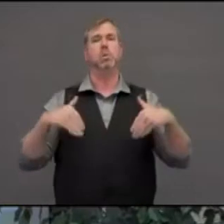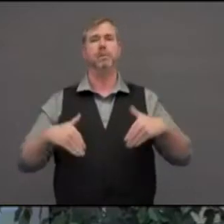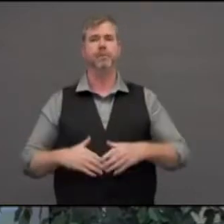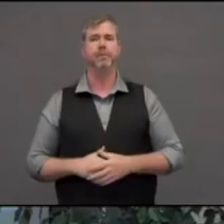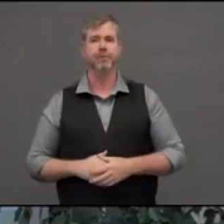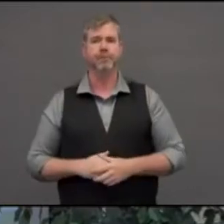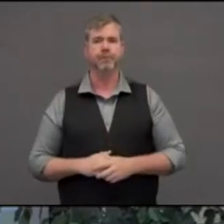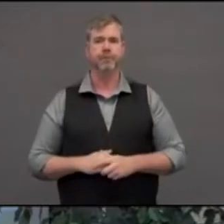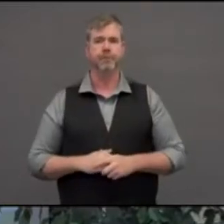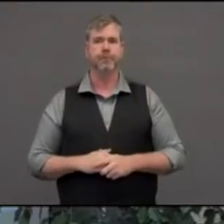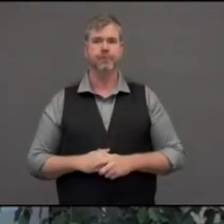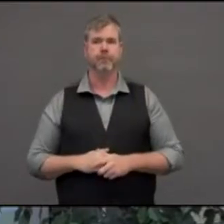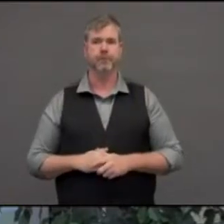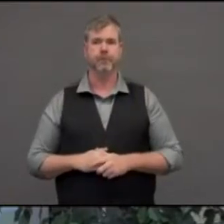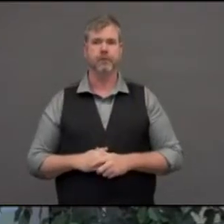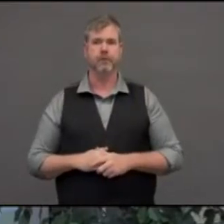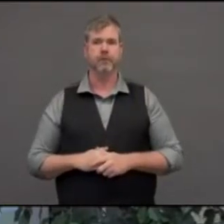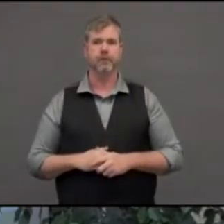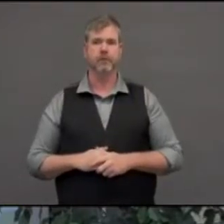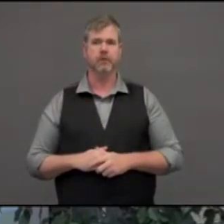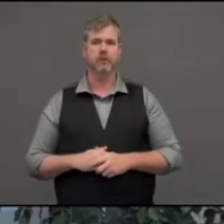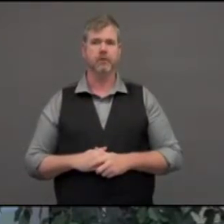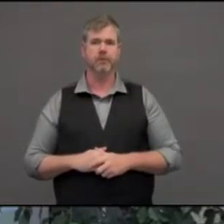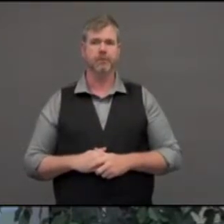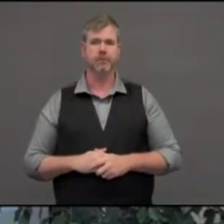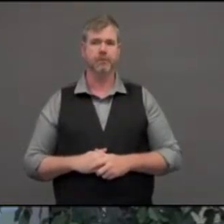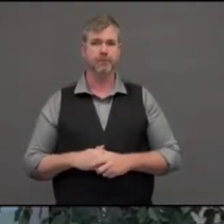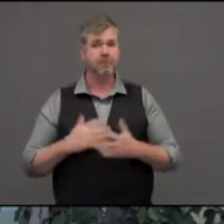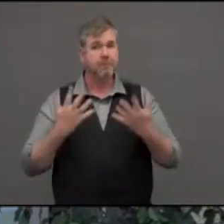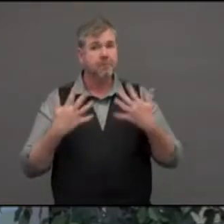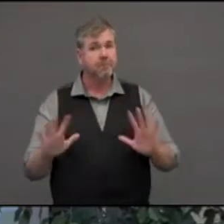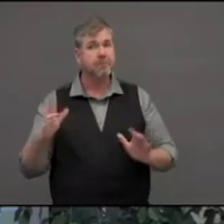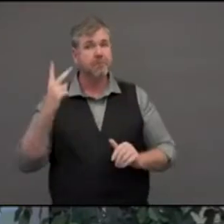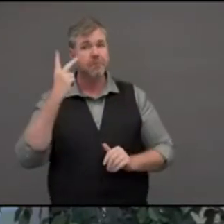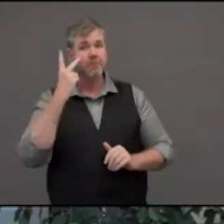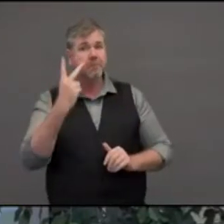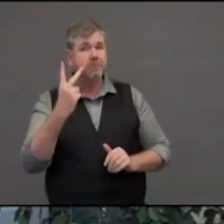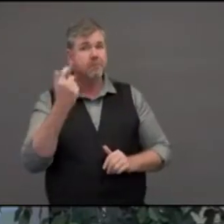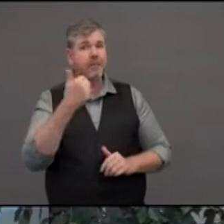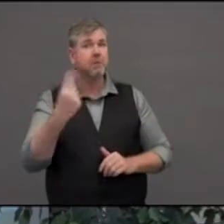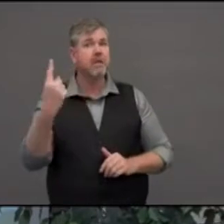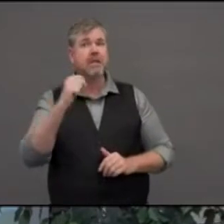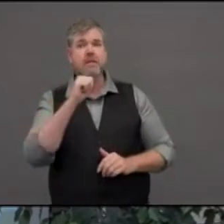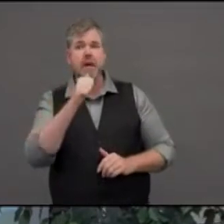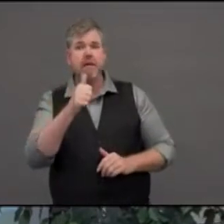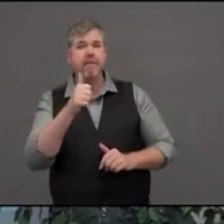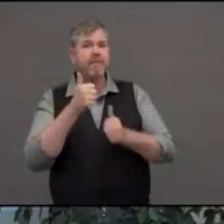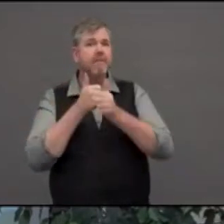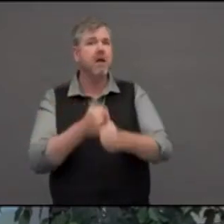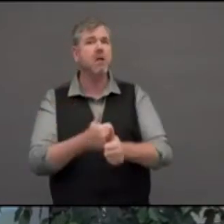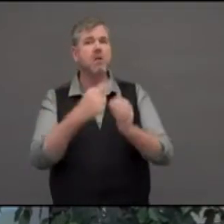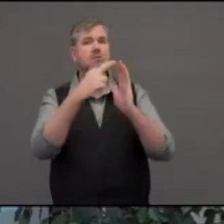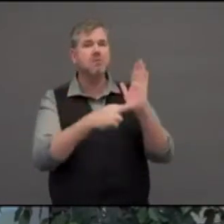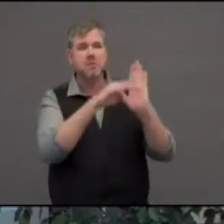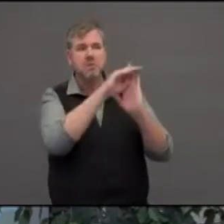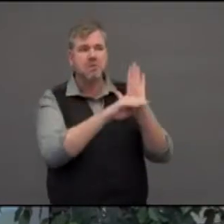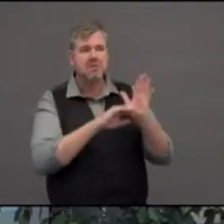not following social distancing guidelines or not following the public health order? And what is your message to them?